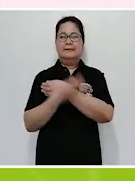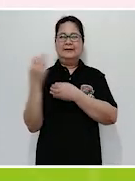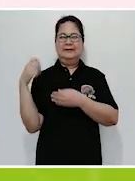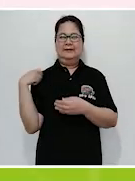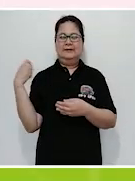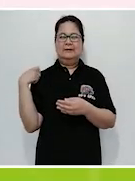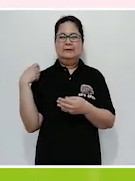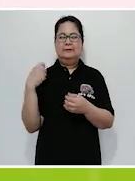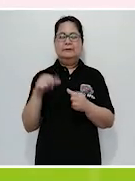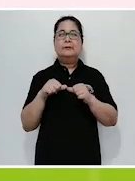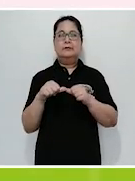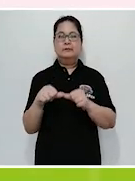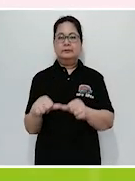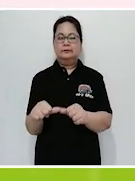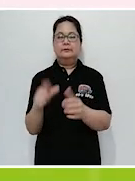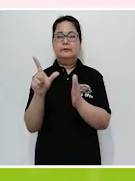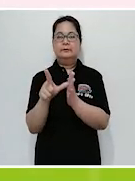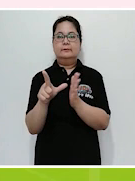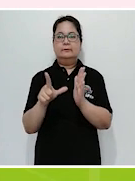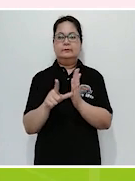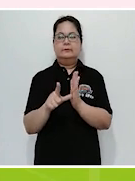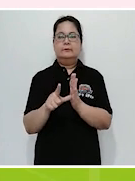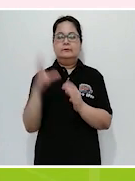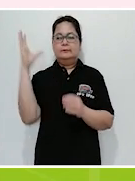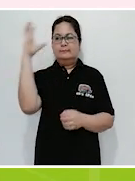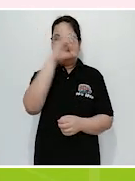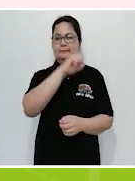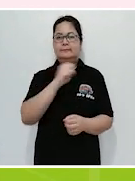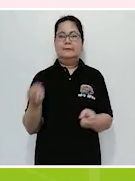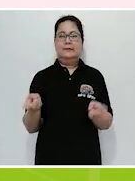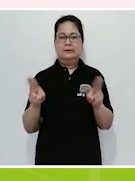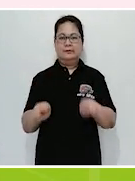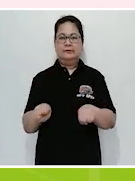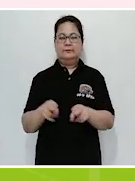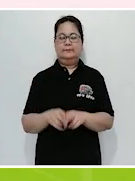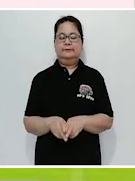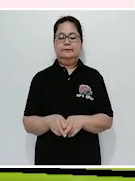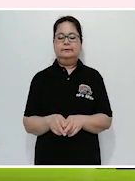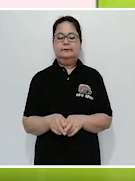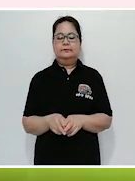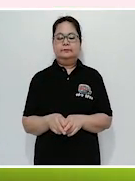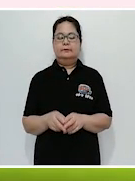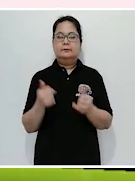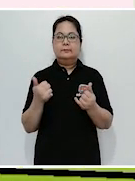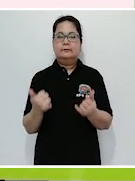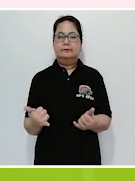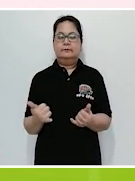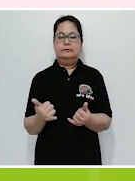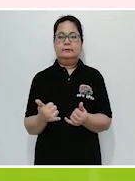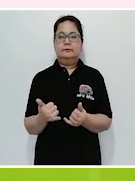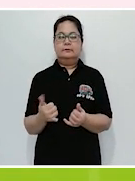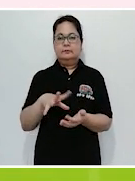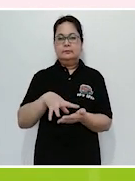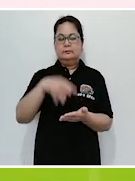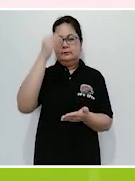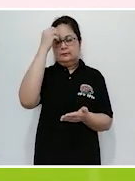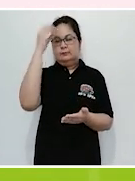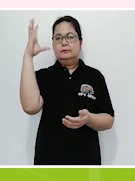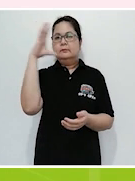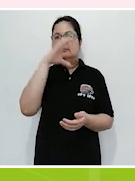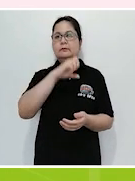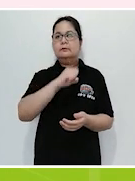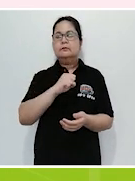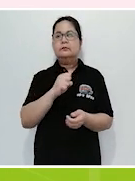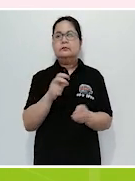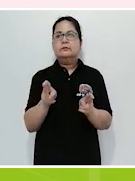Welcome back, Fernandino Teens. Let us continue our lesson on predicting outcomes. This time,